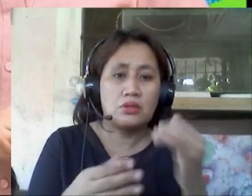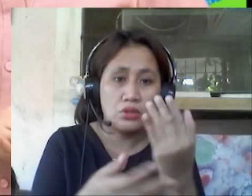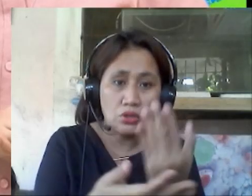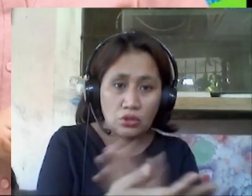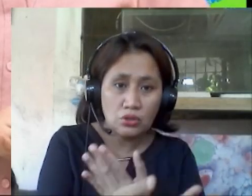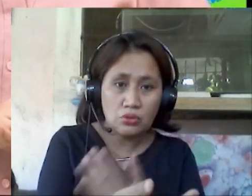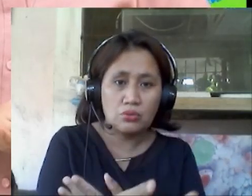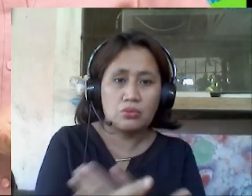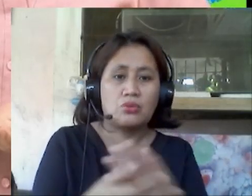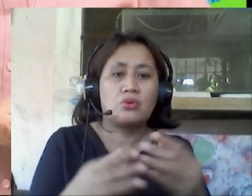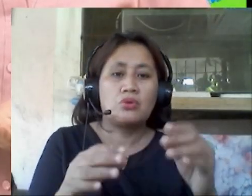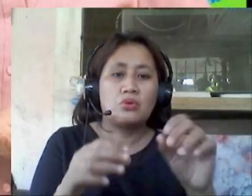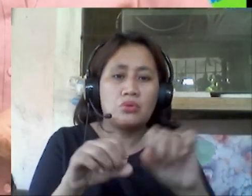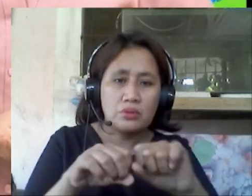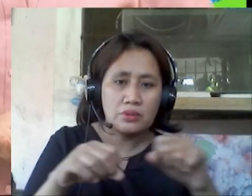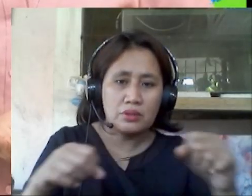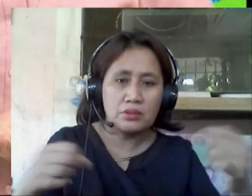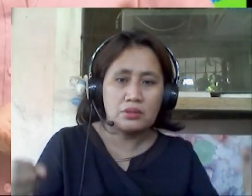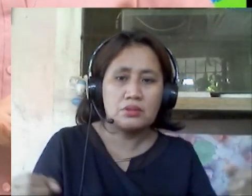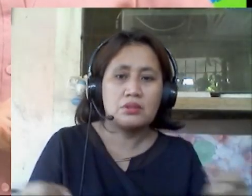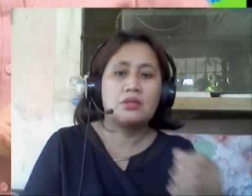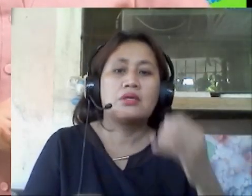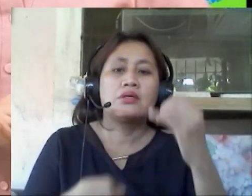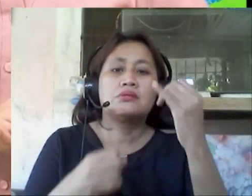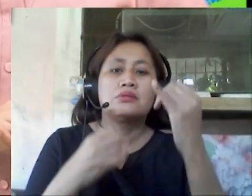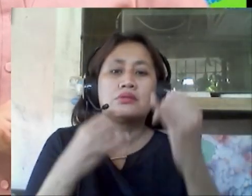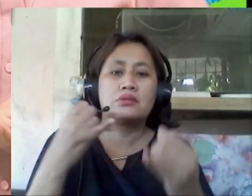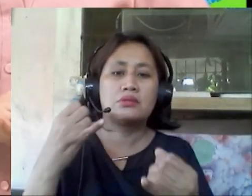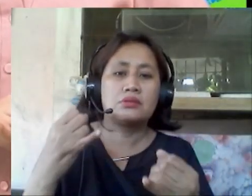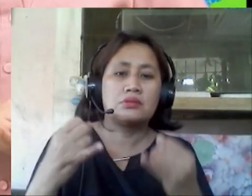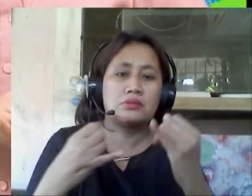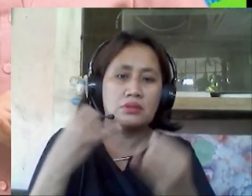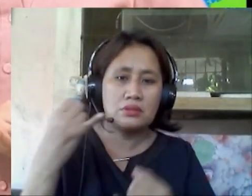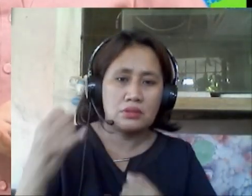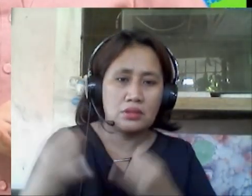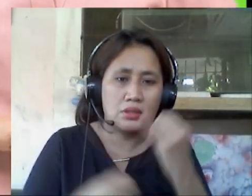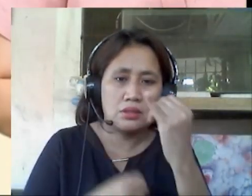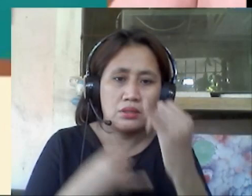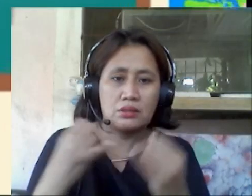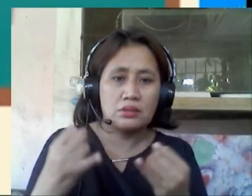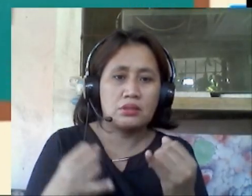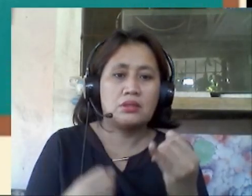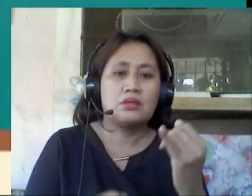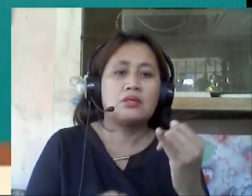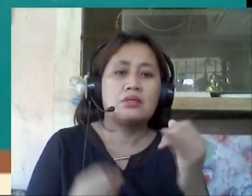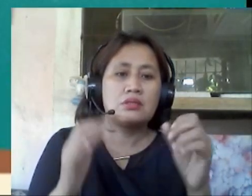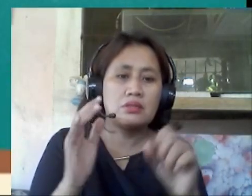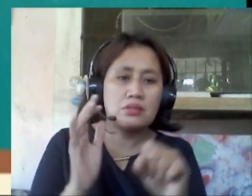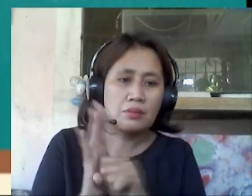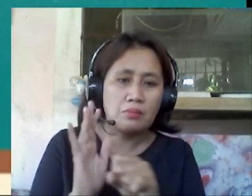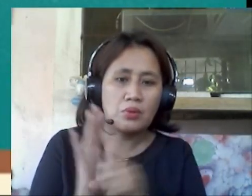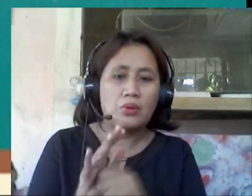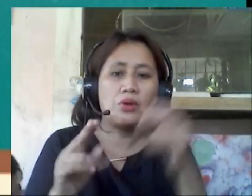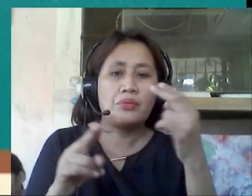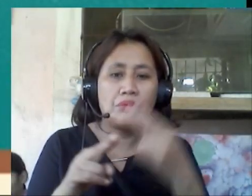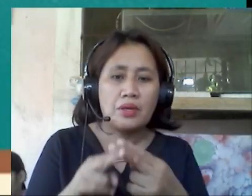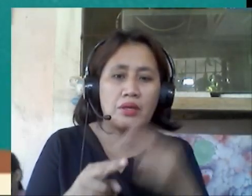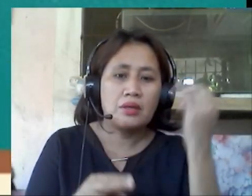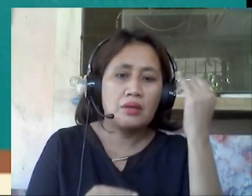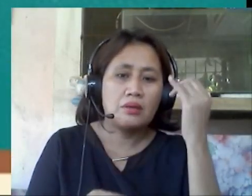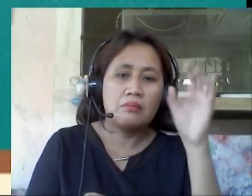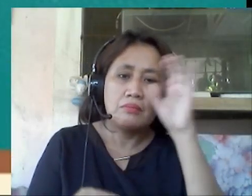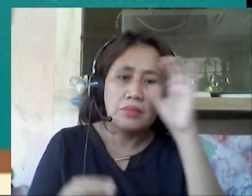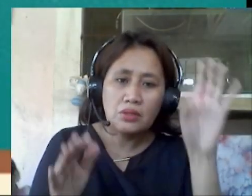artistic works, designs and symbols, names and images used in commerce which are protected by the law.